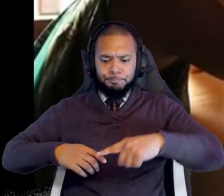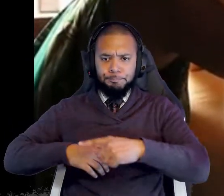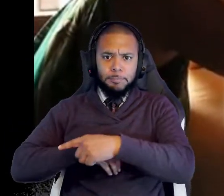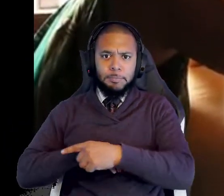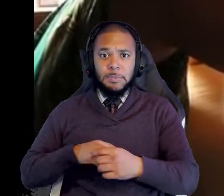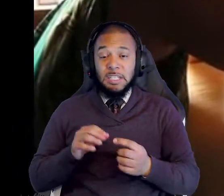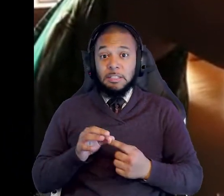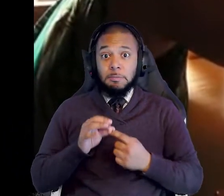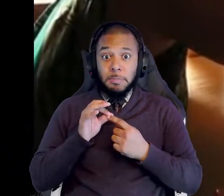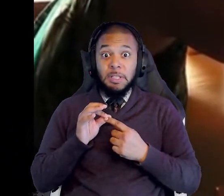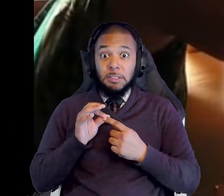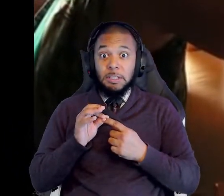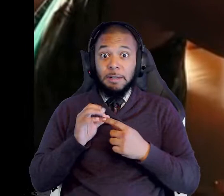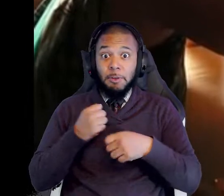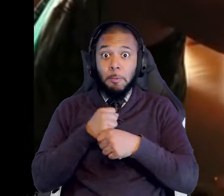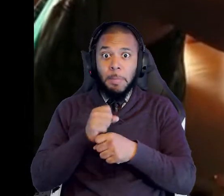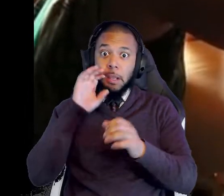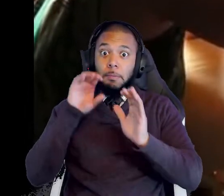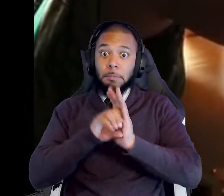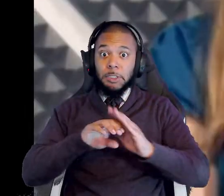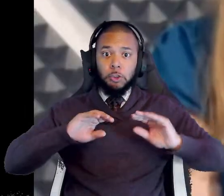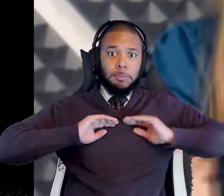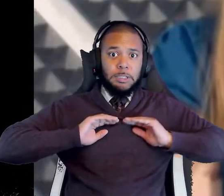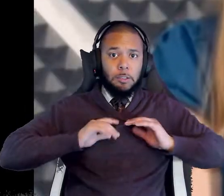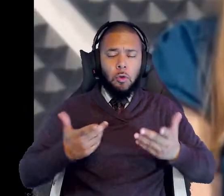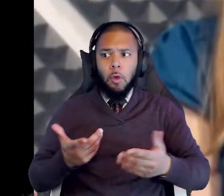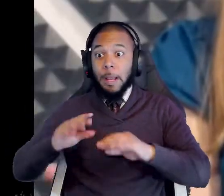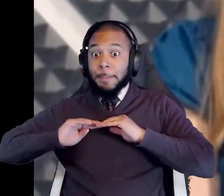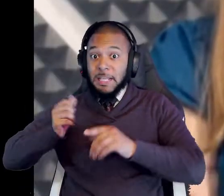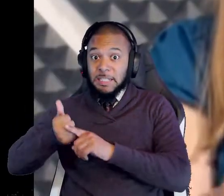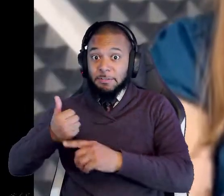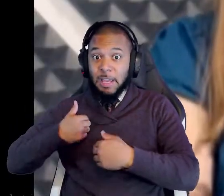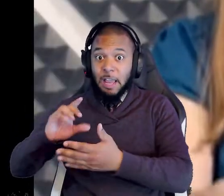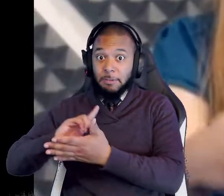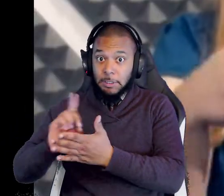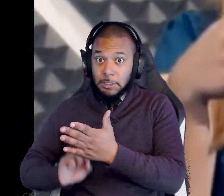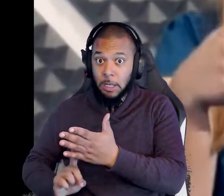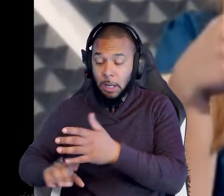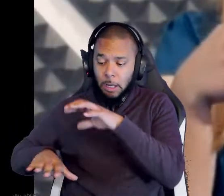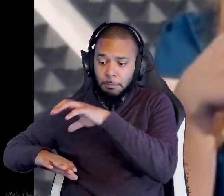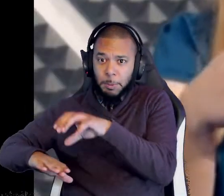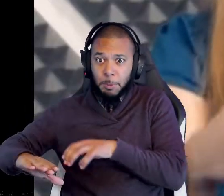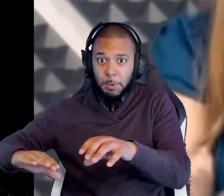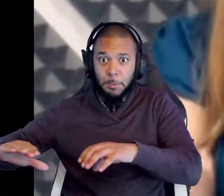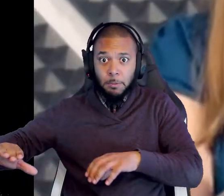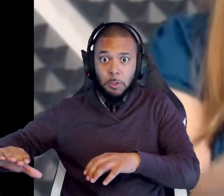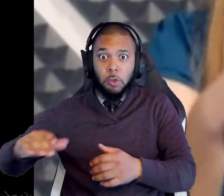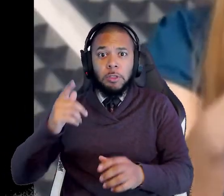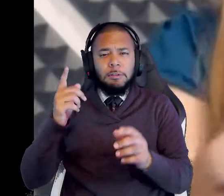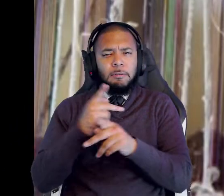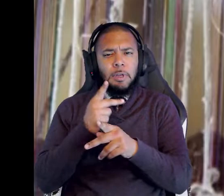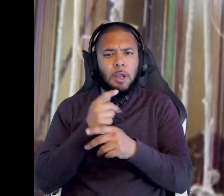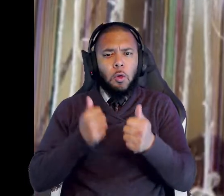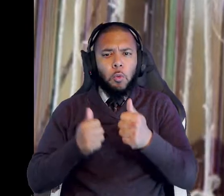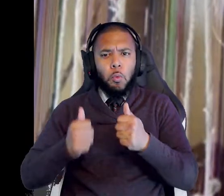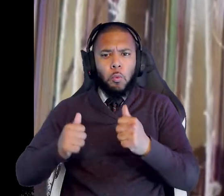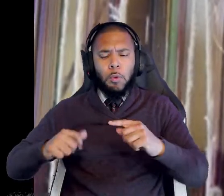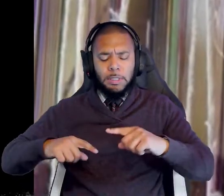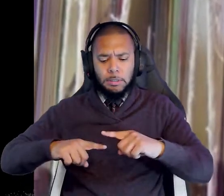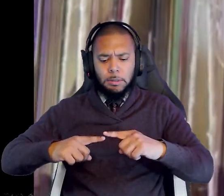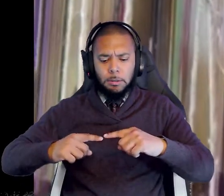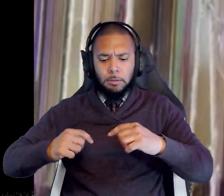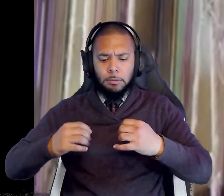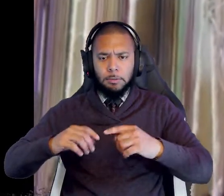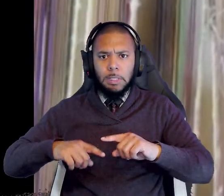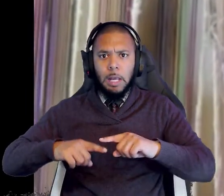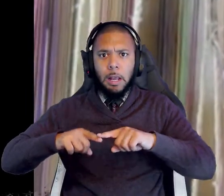if you're weaving a tapestry or some kind of blanket that has a pattern or design on it, you have to decide which strings will go up and be in front of the other ones